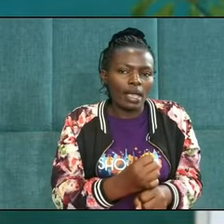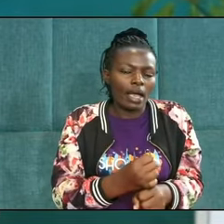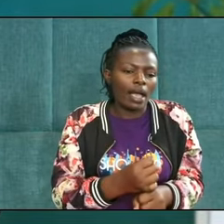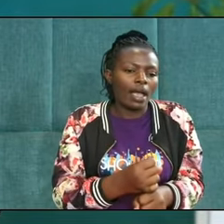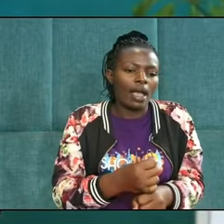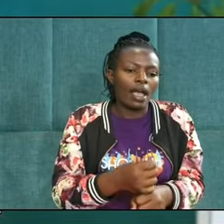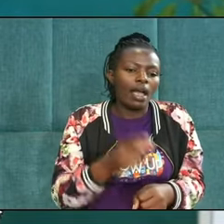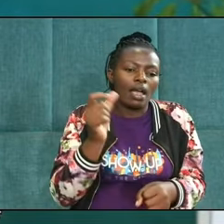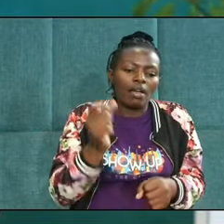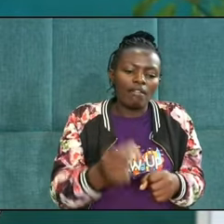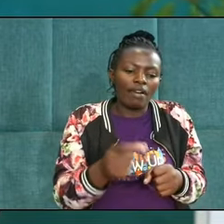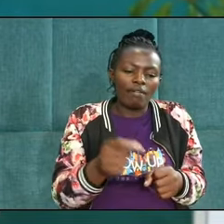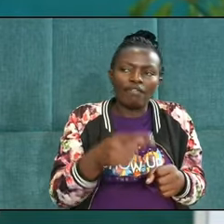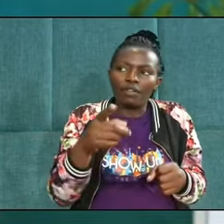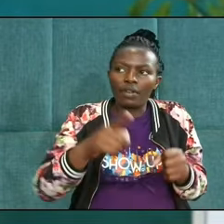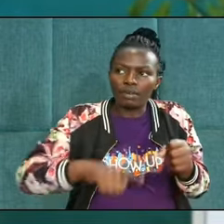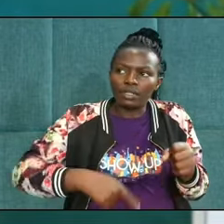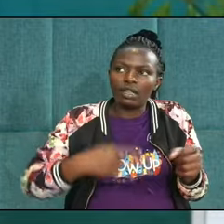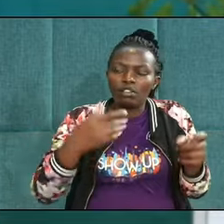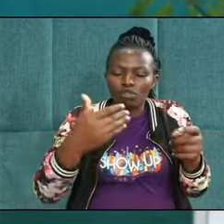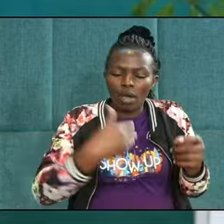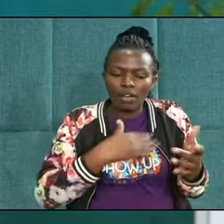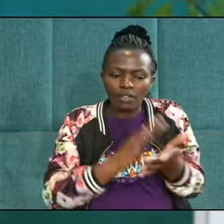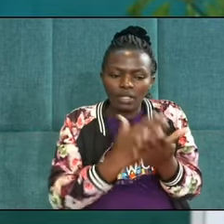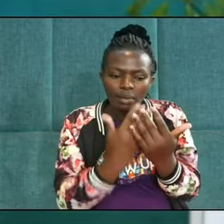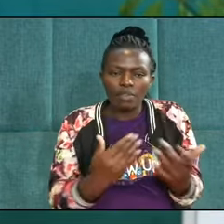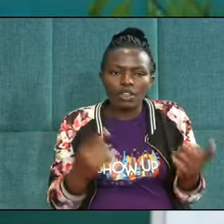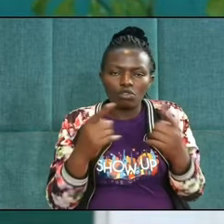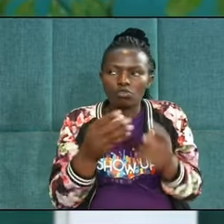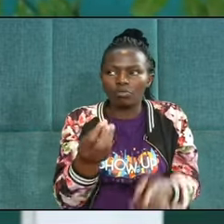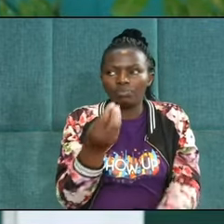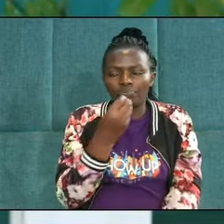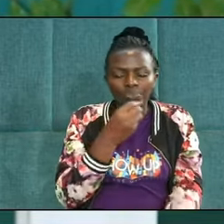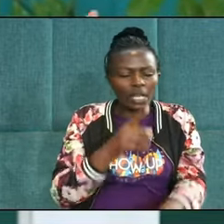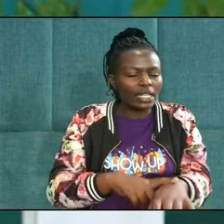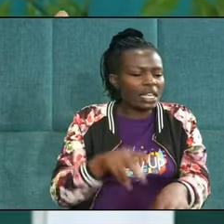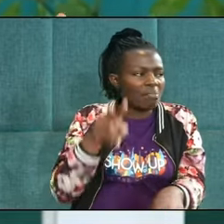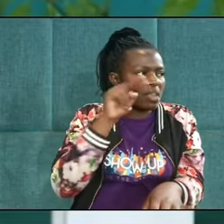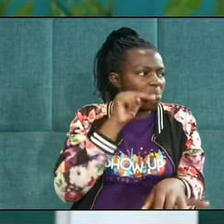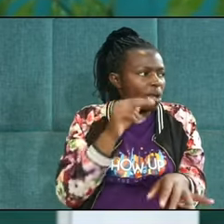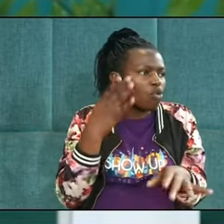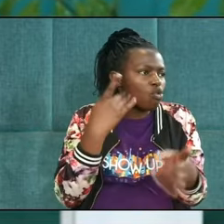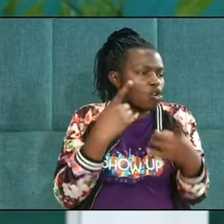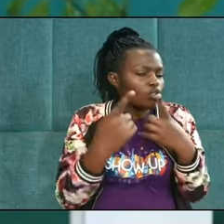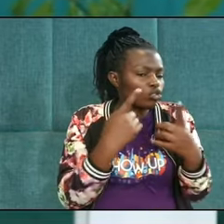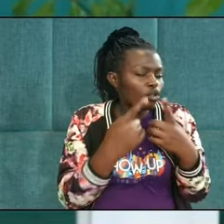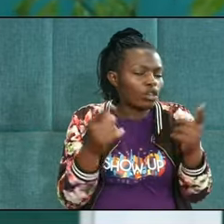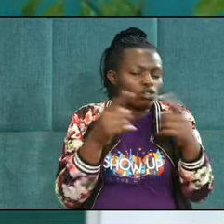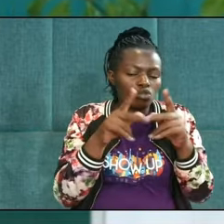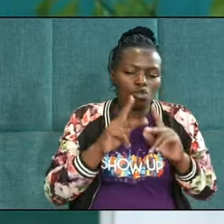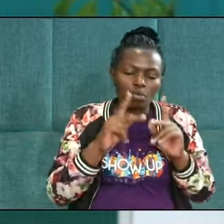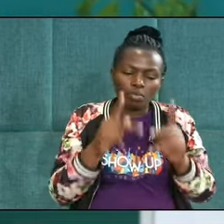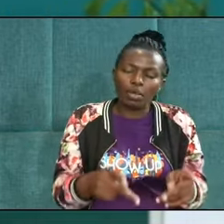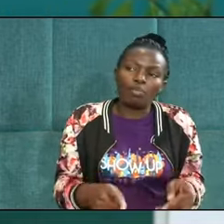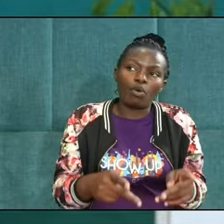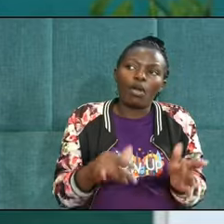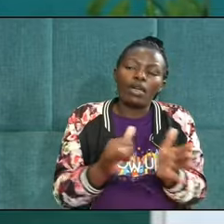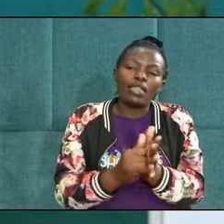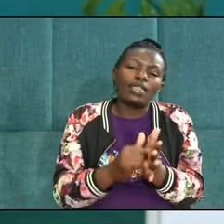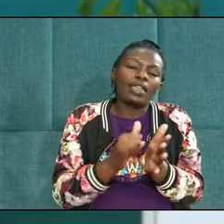eat. And when Nehemiah was talking, he told the people that the priests left their jobs